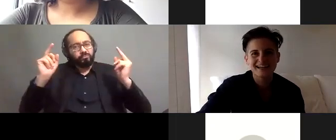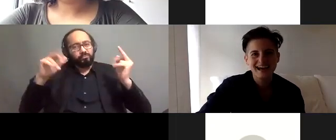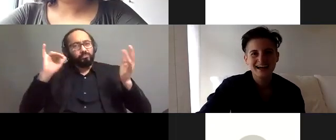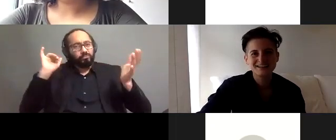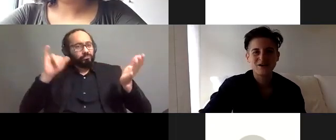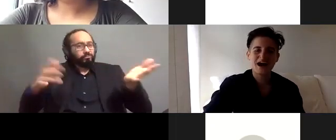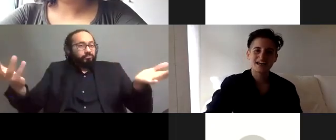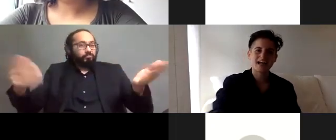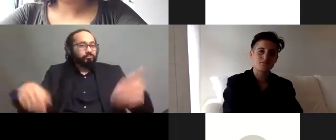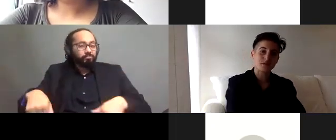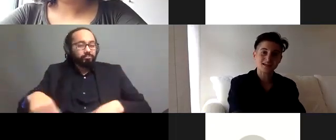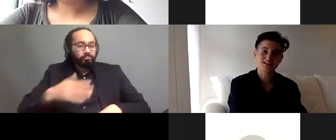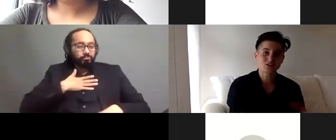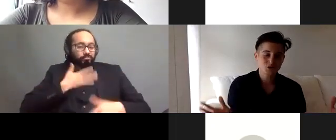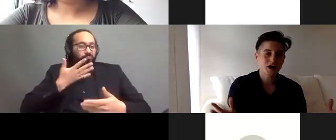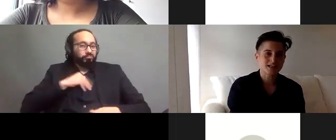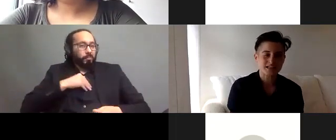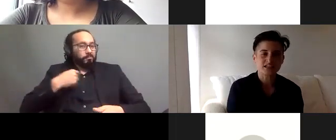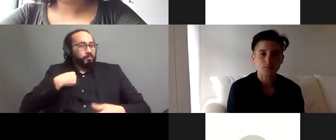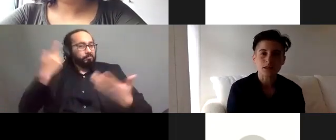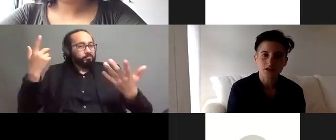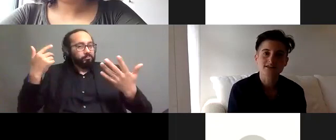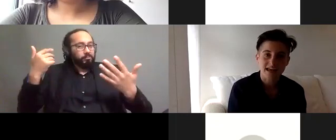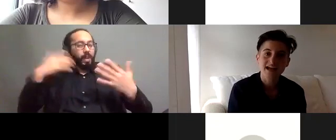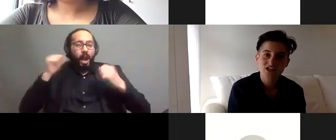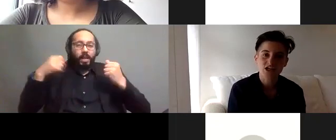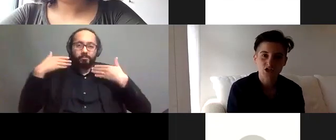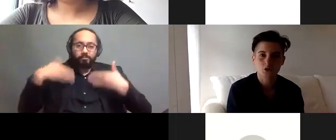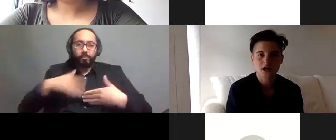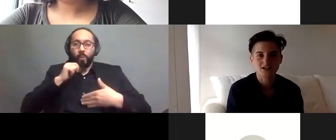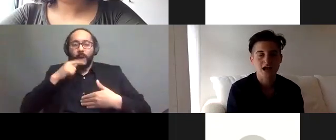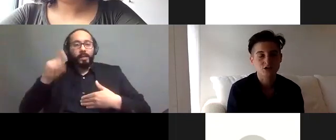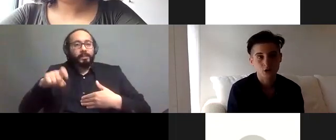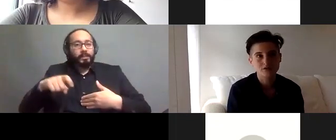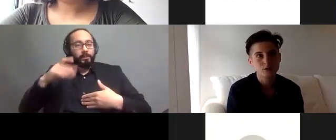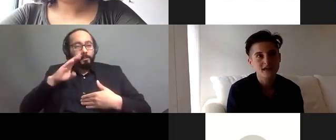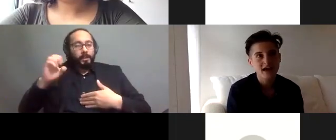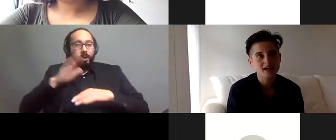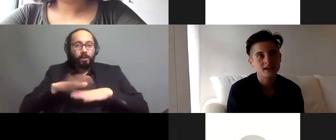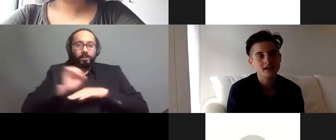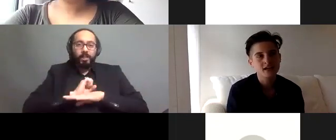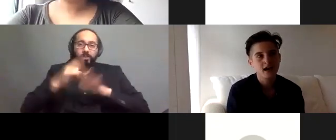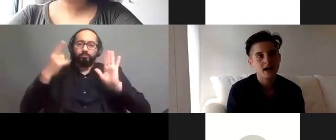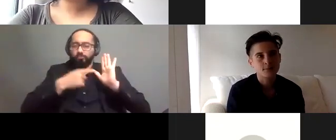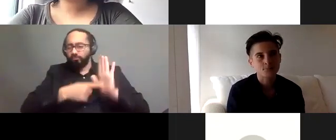like, you know, I can be who I need to be on stage and show everyone that.